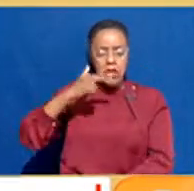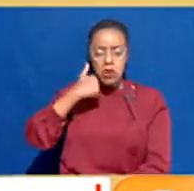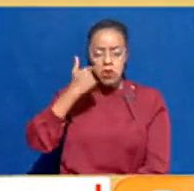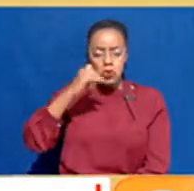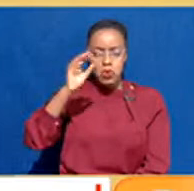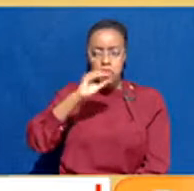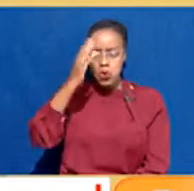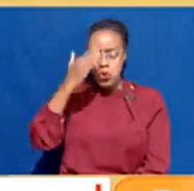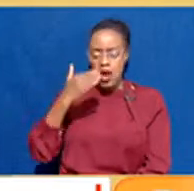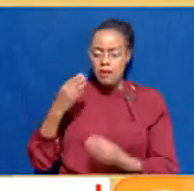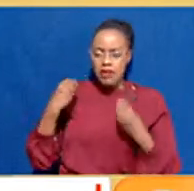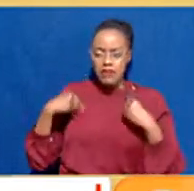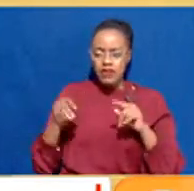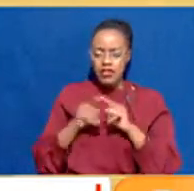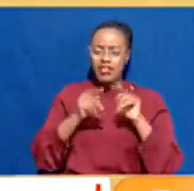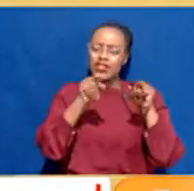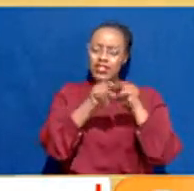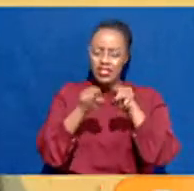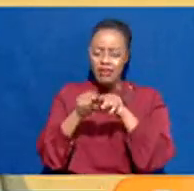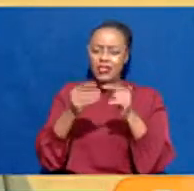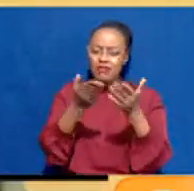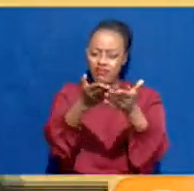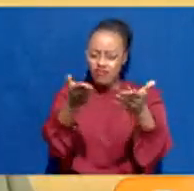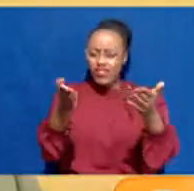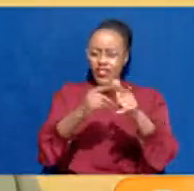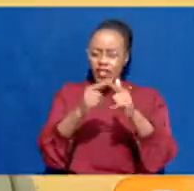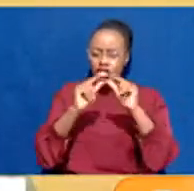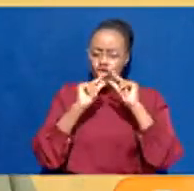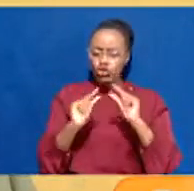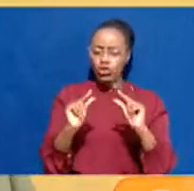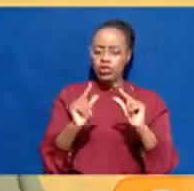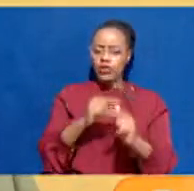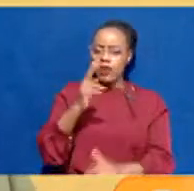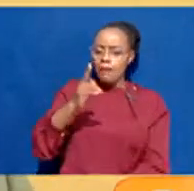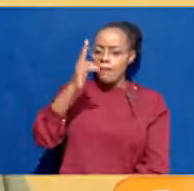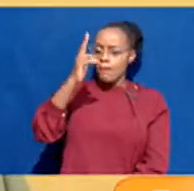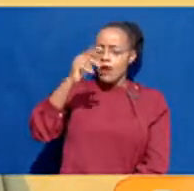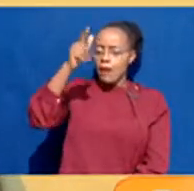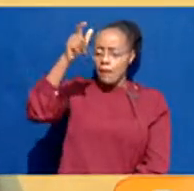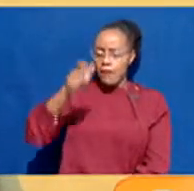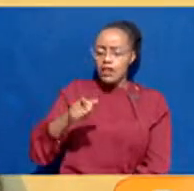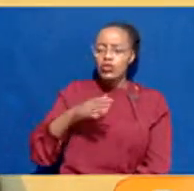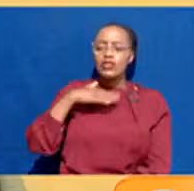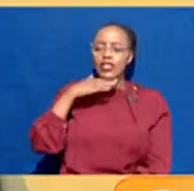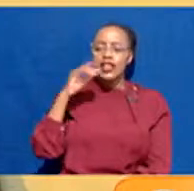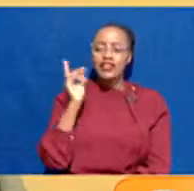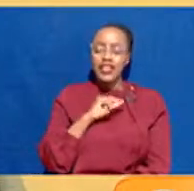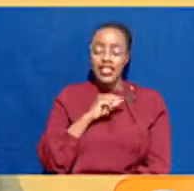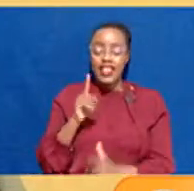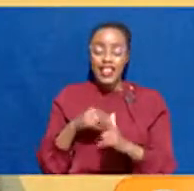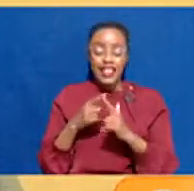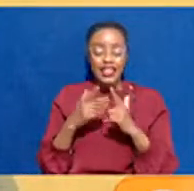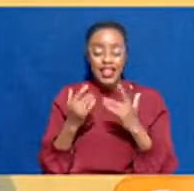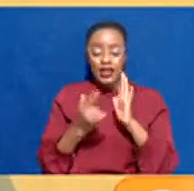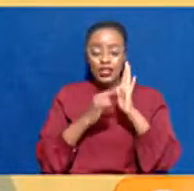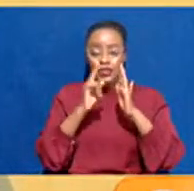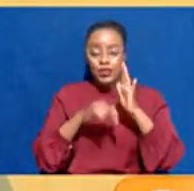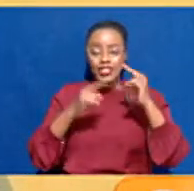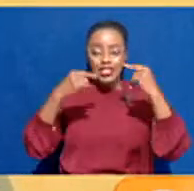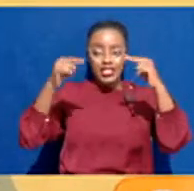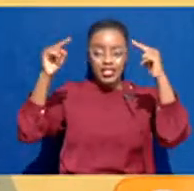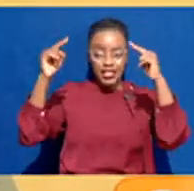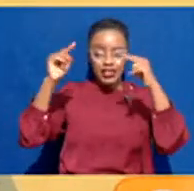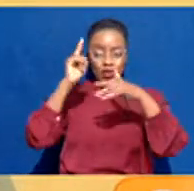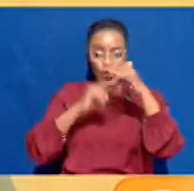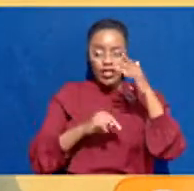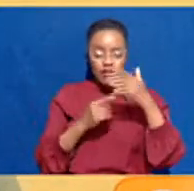because of my dressing is more or less similar to yourself. And then in a short while you hear a gunshot and somebody's down. Then it tells you, now the success there